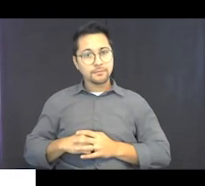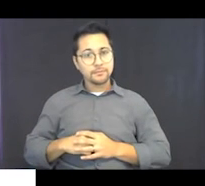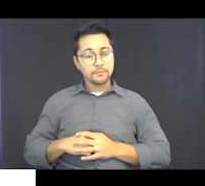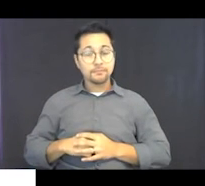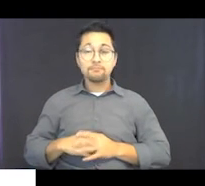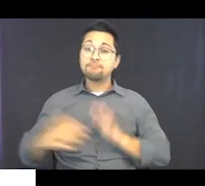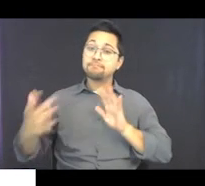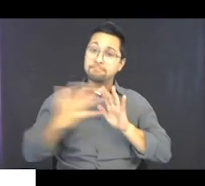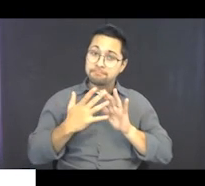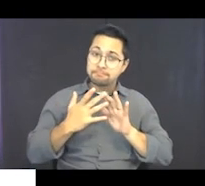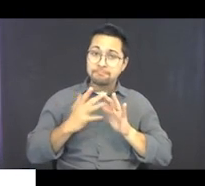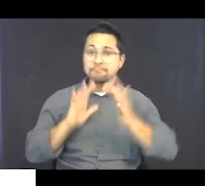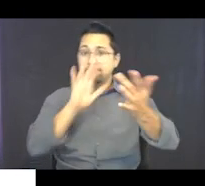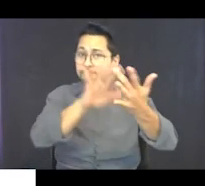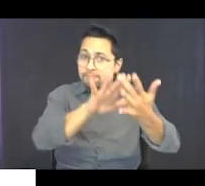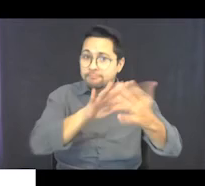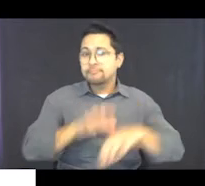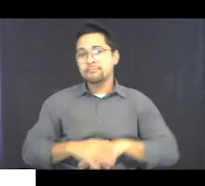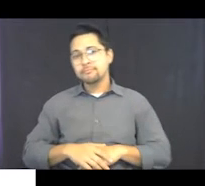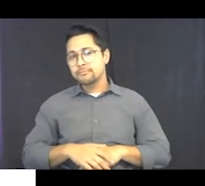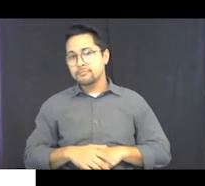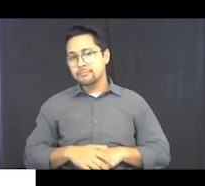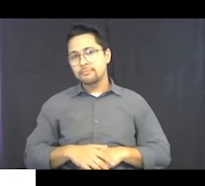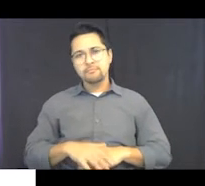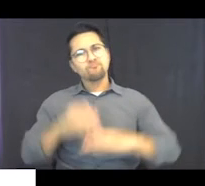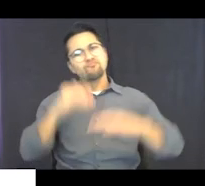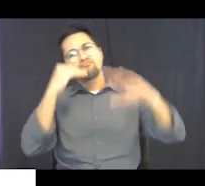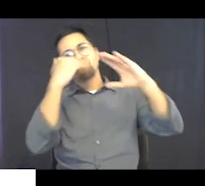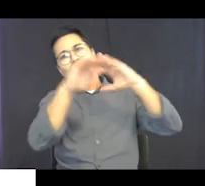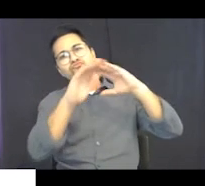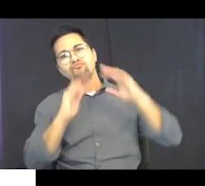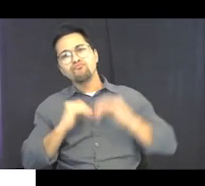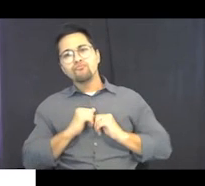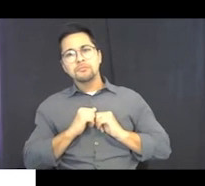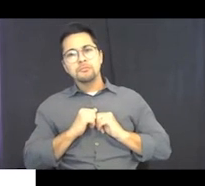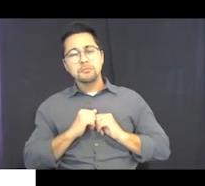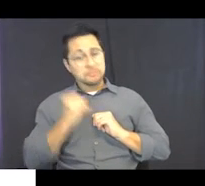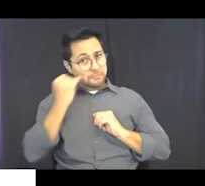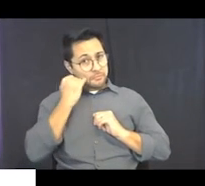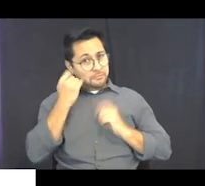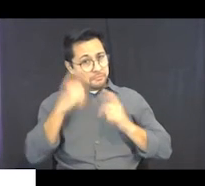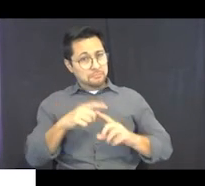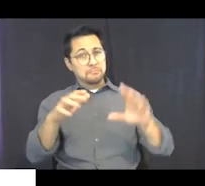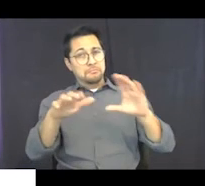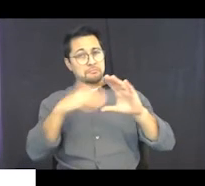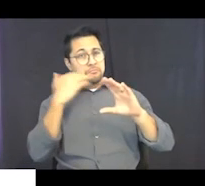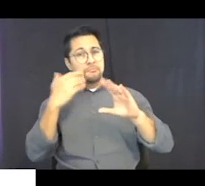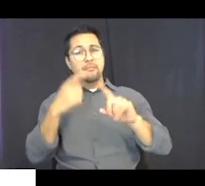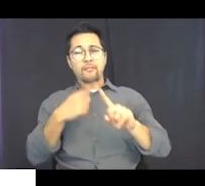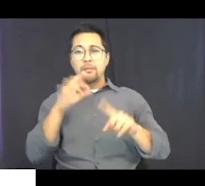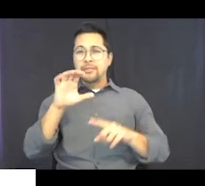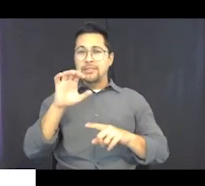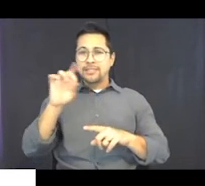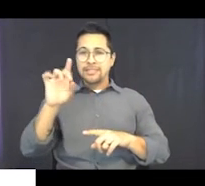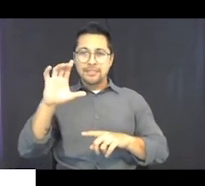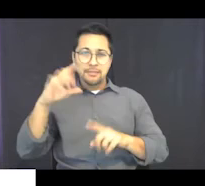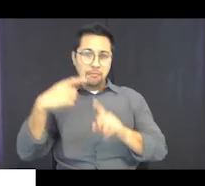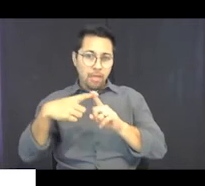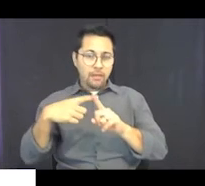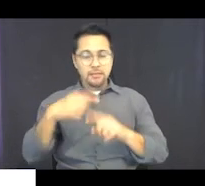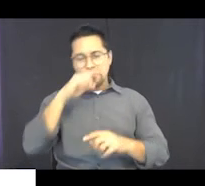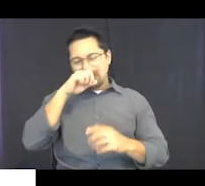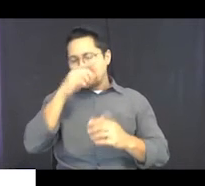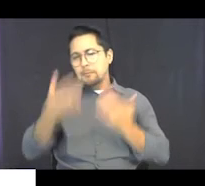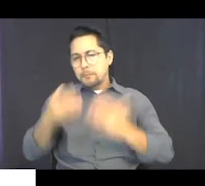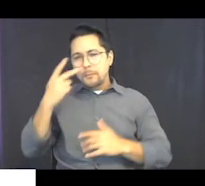Keeping in touch. It's in the email. When you get an email from CDC Plus, you'll probably see several